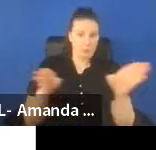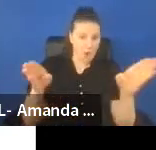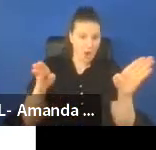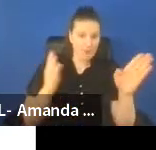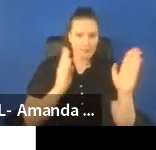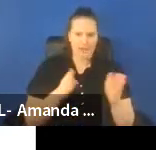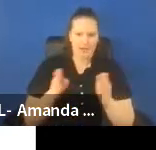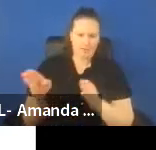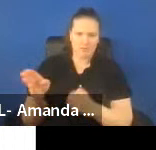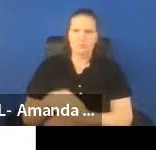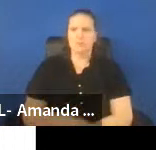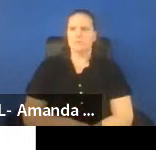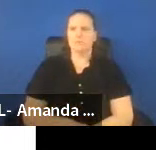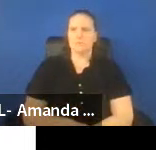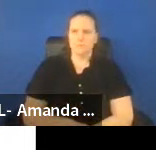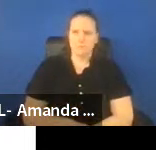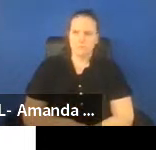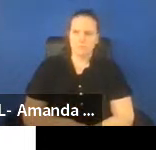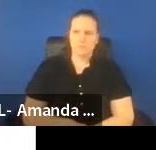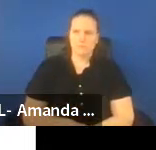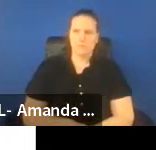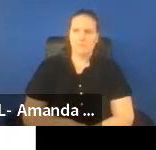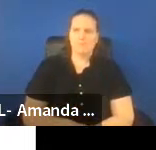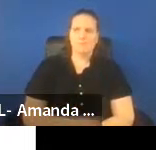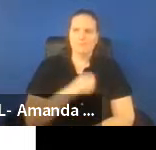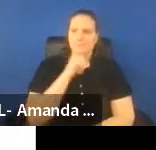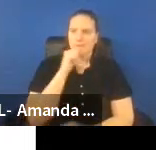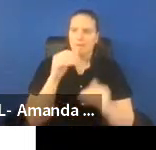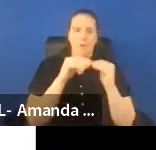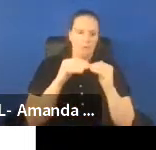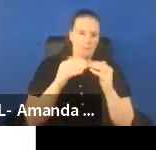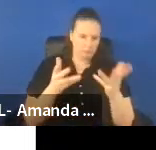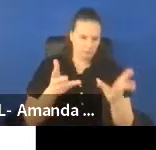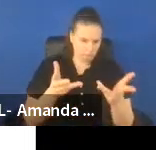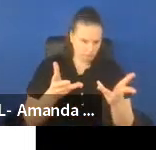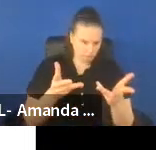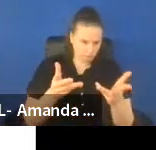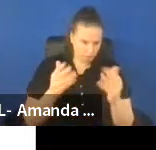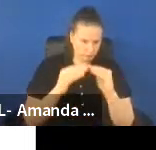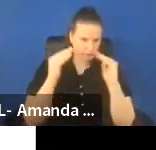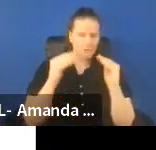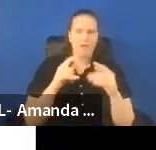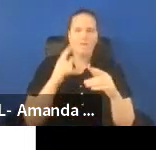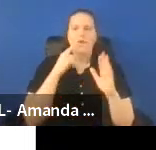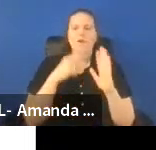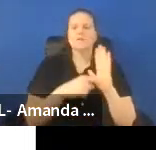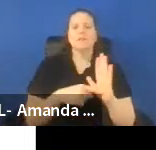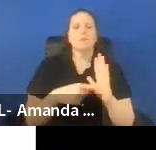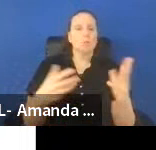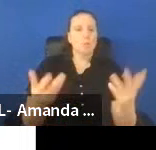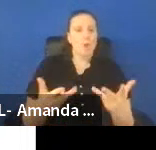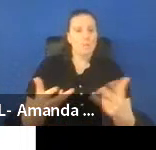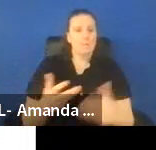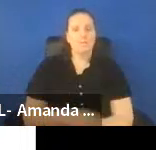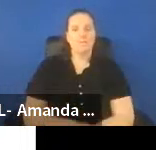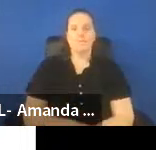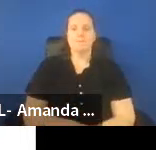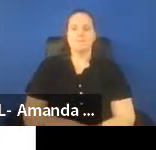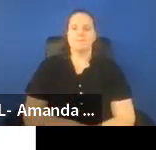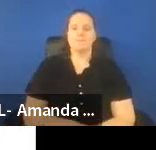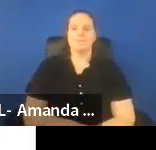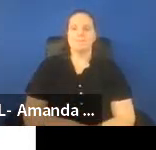patterned disparity, inequality, inequity. An example of this is